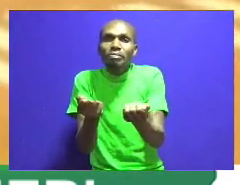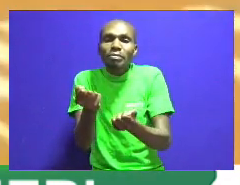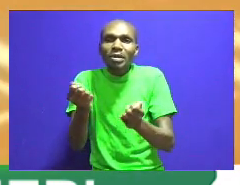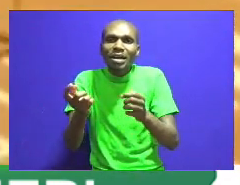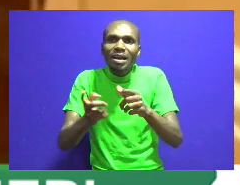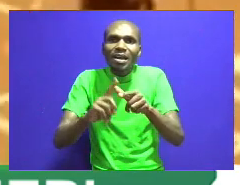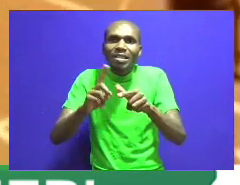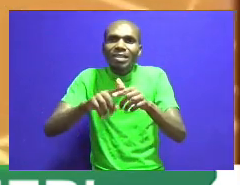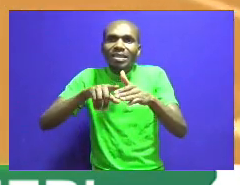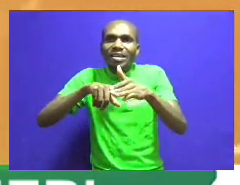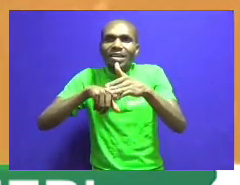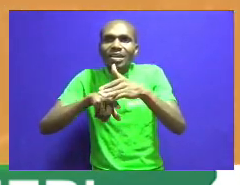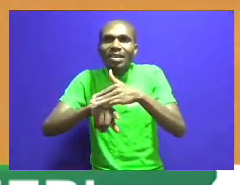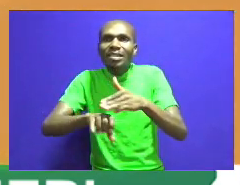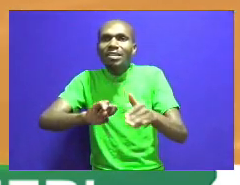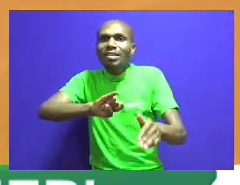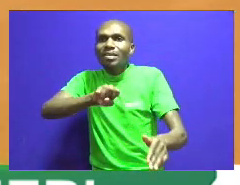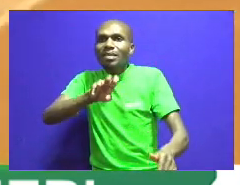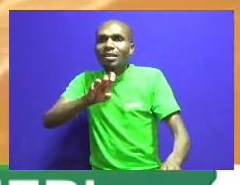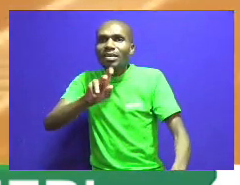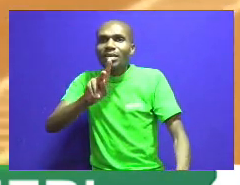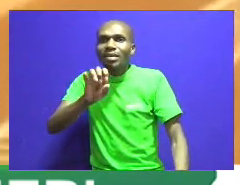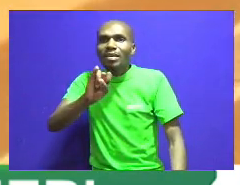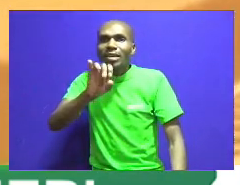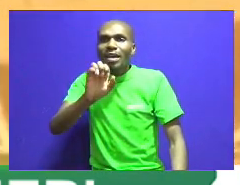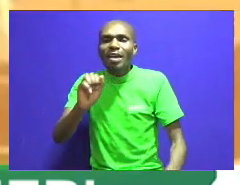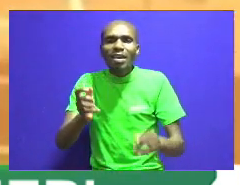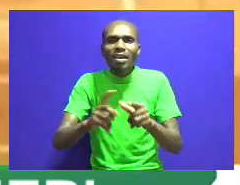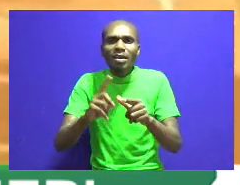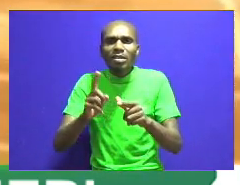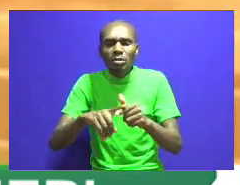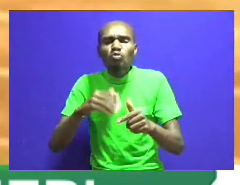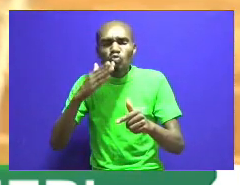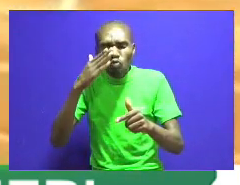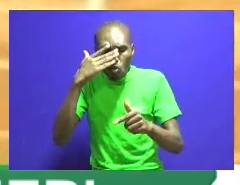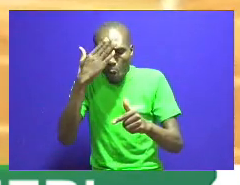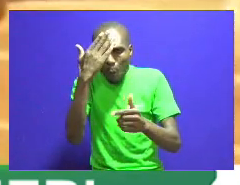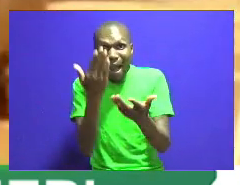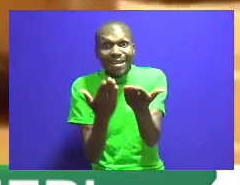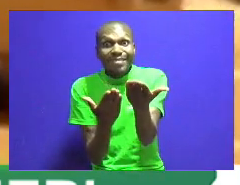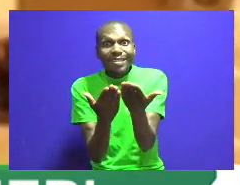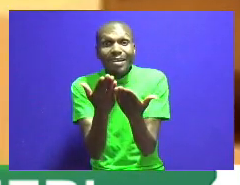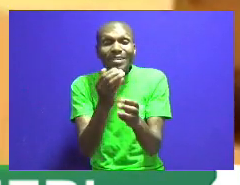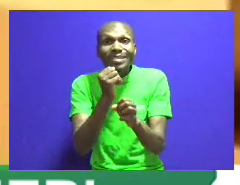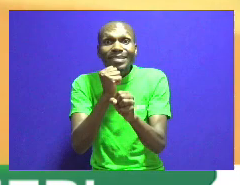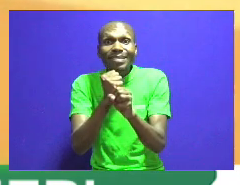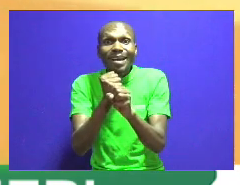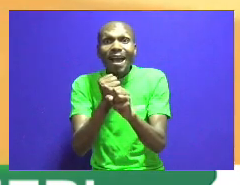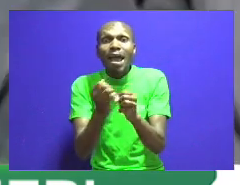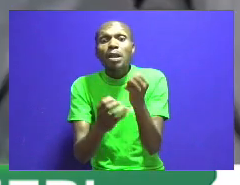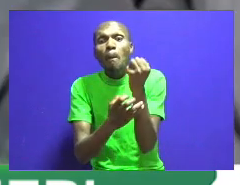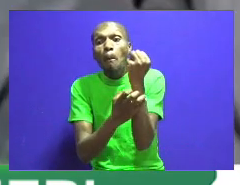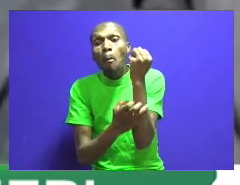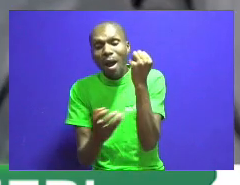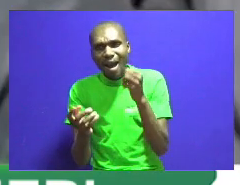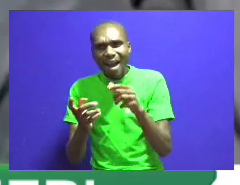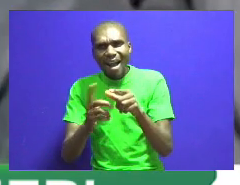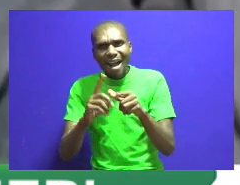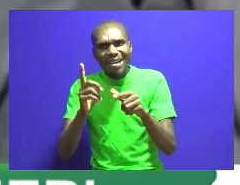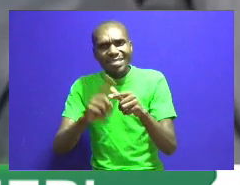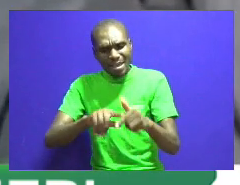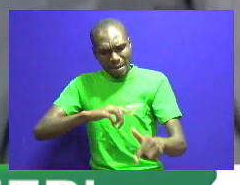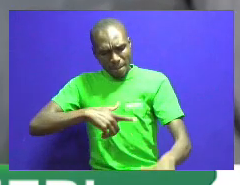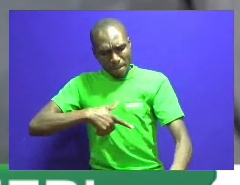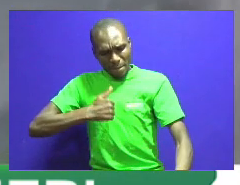wika segeti gichinde gya JKIA, eliko manyanase kiobo koribuwa rokane kuira nanse asense meyo. And myself